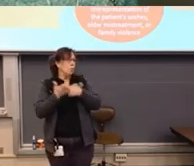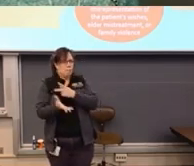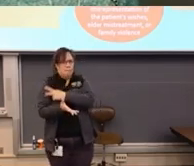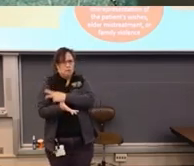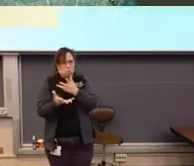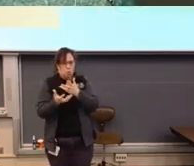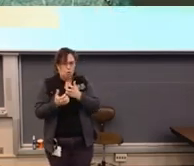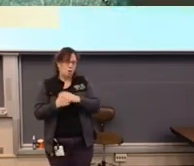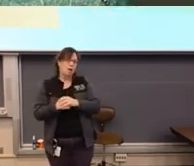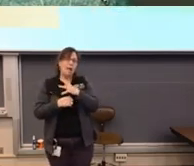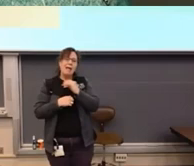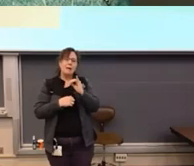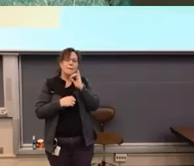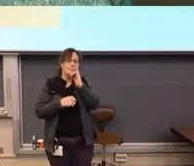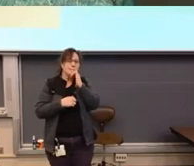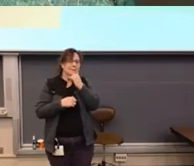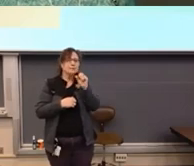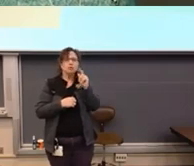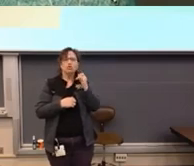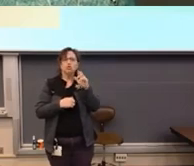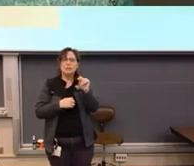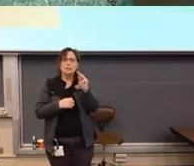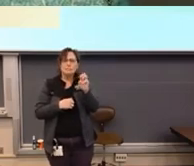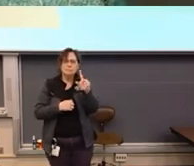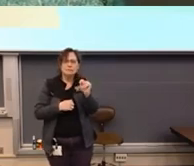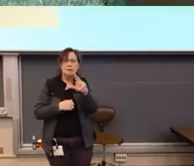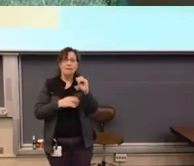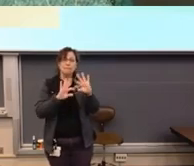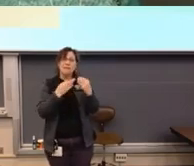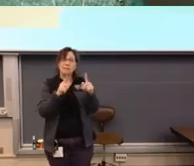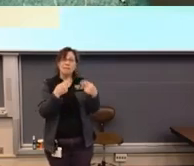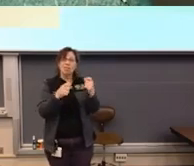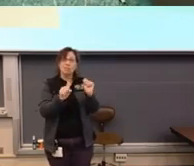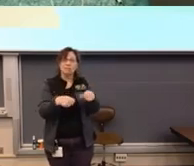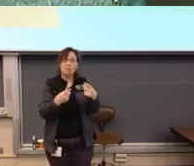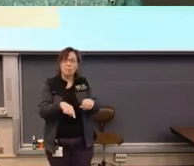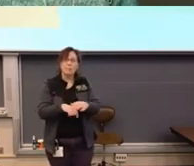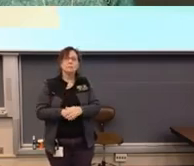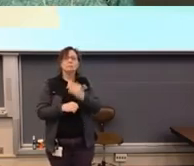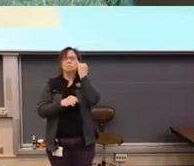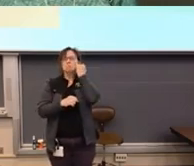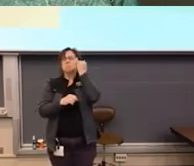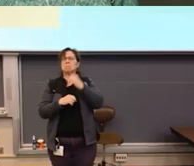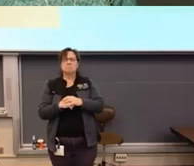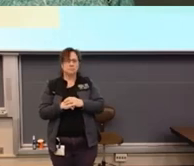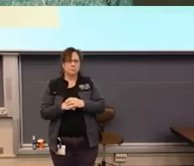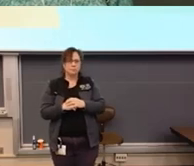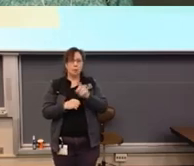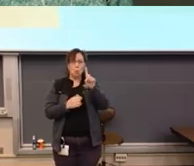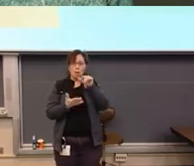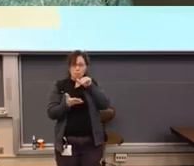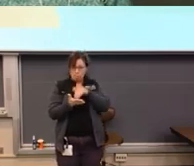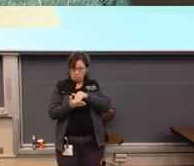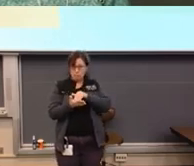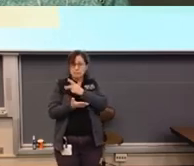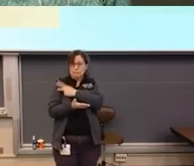mistreatment and also to family violence. So consider this. In a clinic population of 1,000 patients with